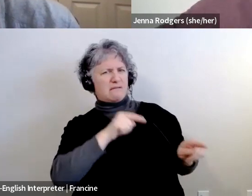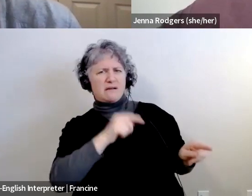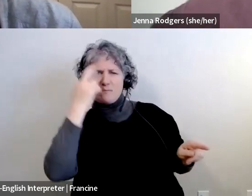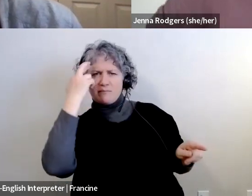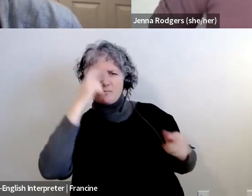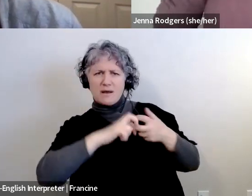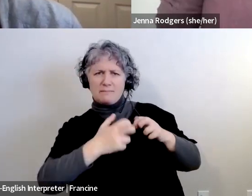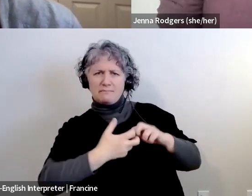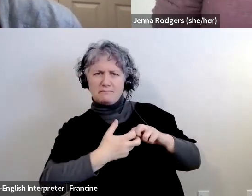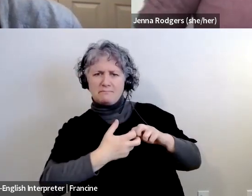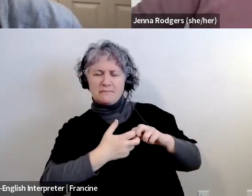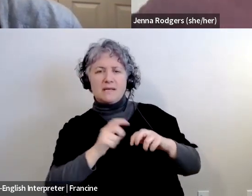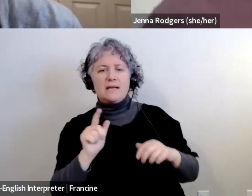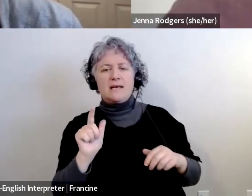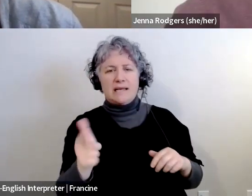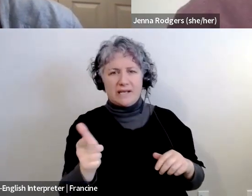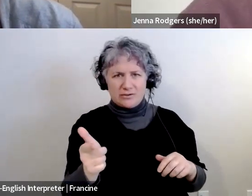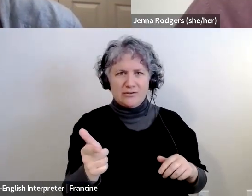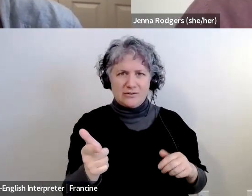Of course, it does.